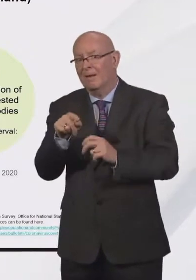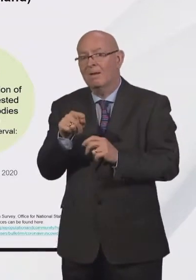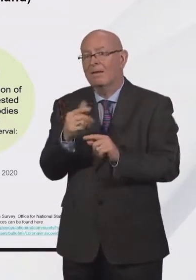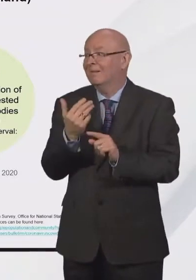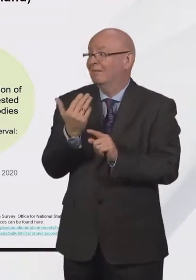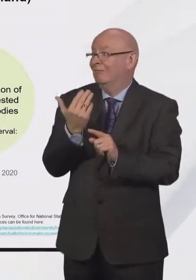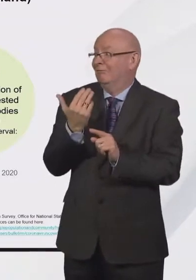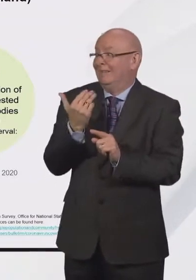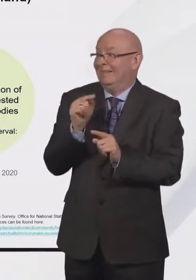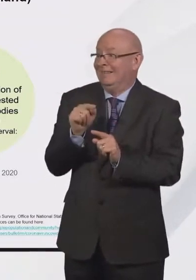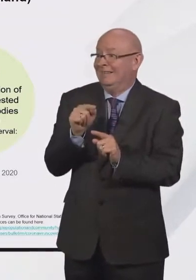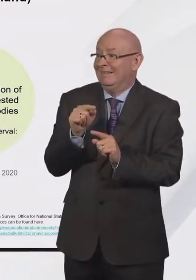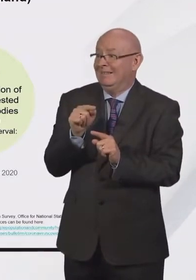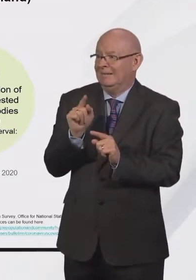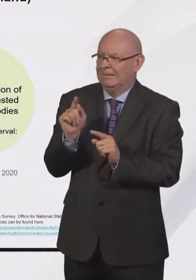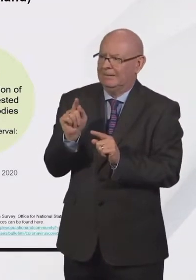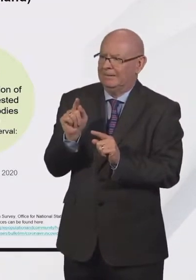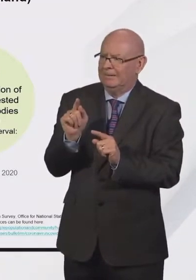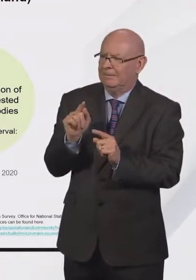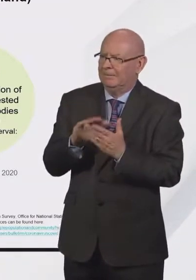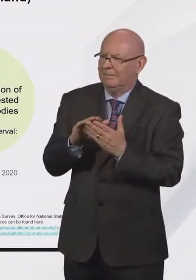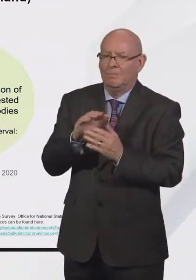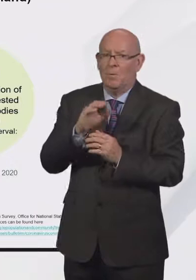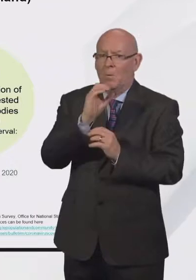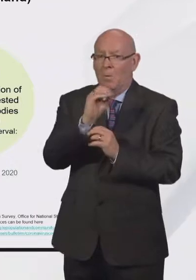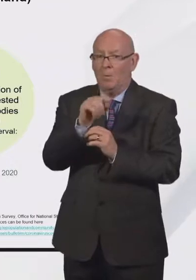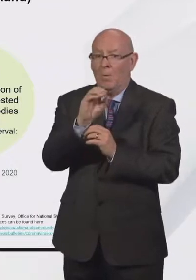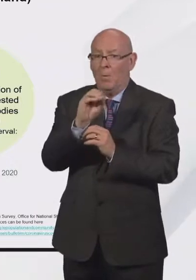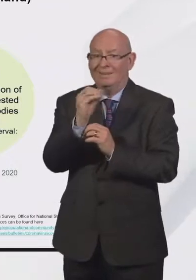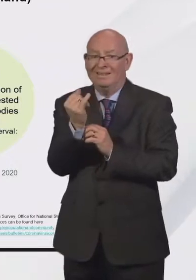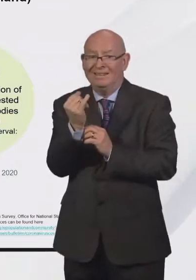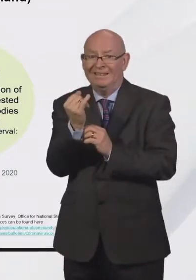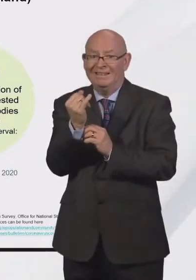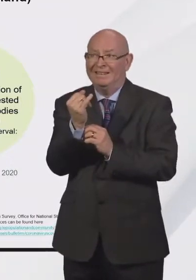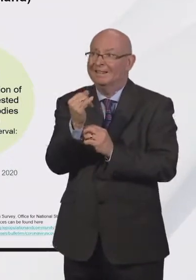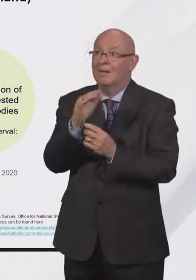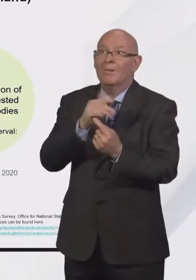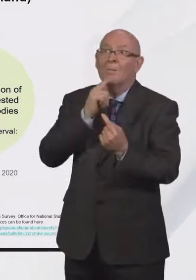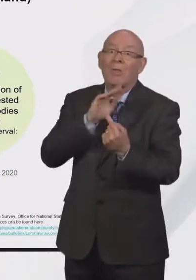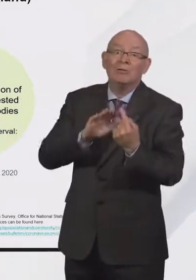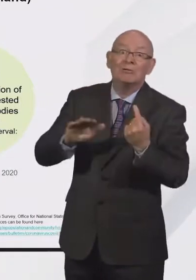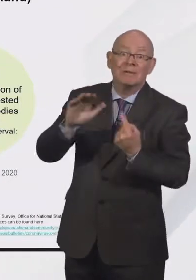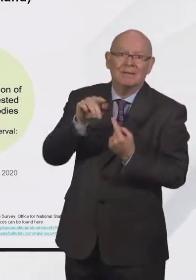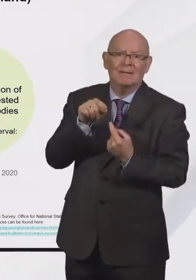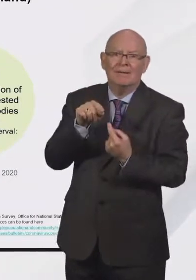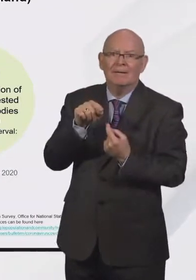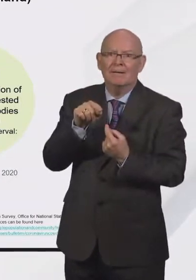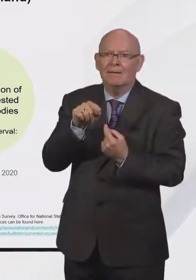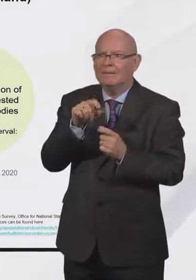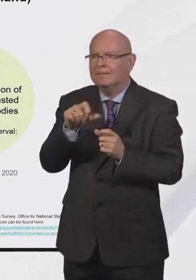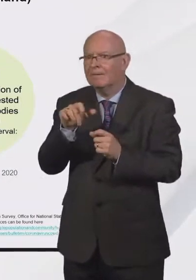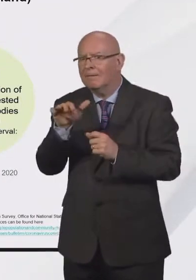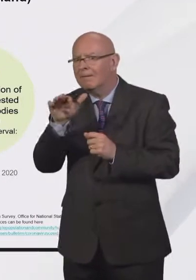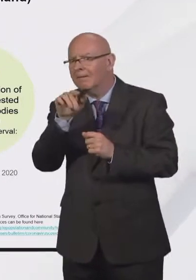in the order of 5% of people have antibodies to this disease now, suggesting that the number of people who has been infected is